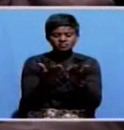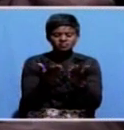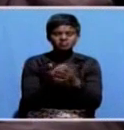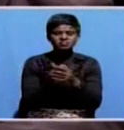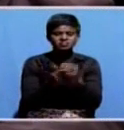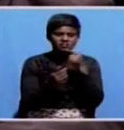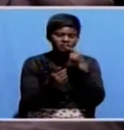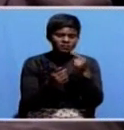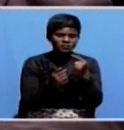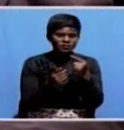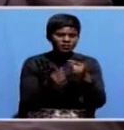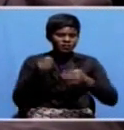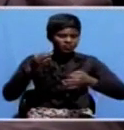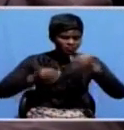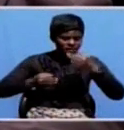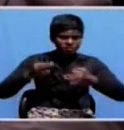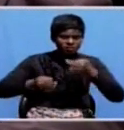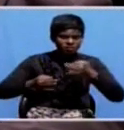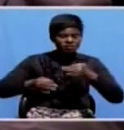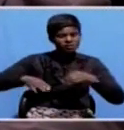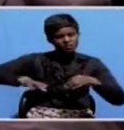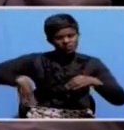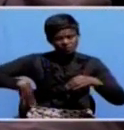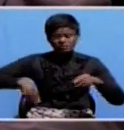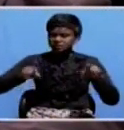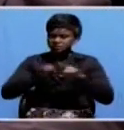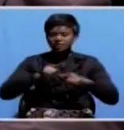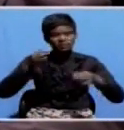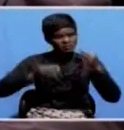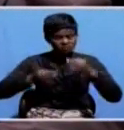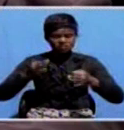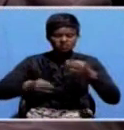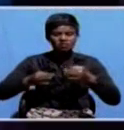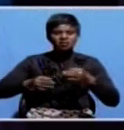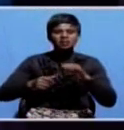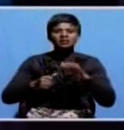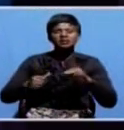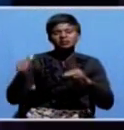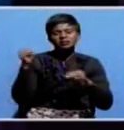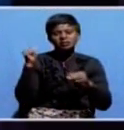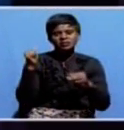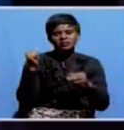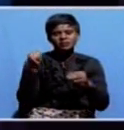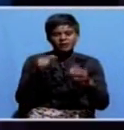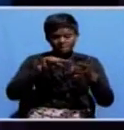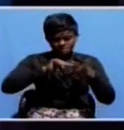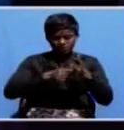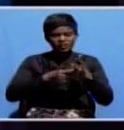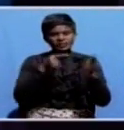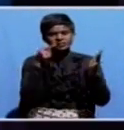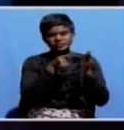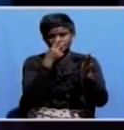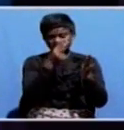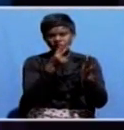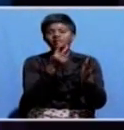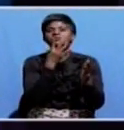say justice delayed is justice denied. Maybe you should look at it from this point of view. Of course,